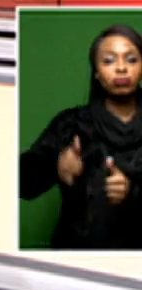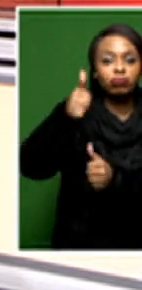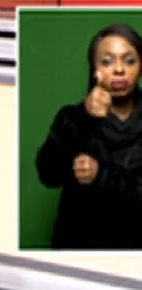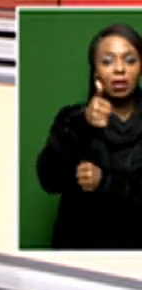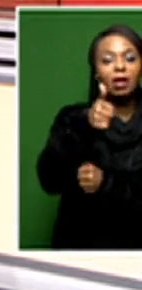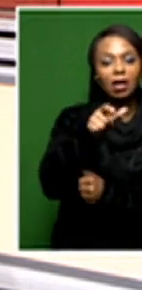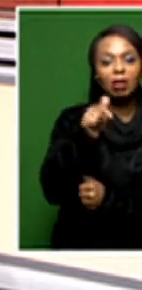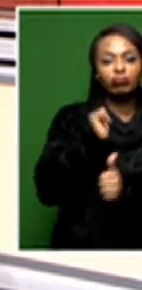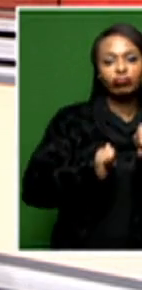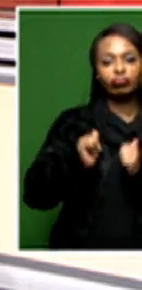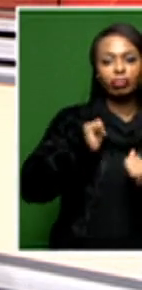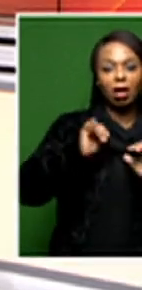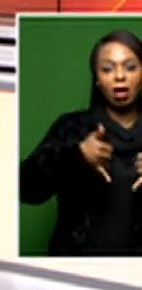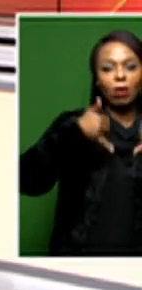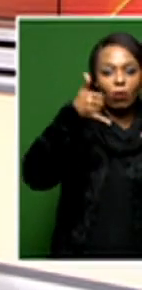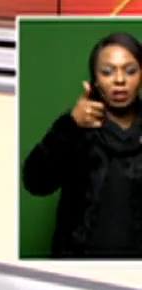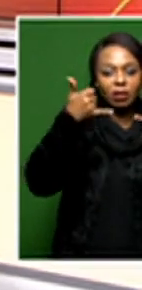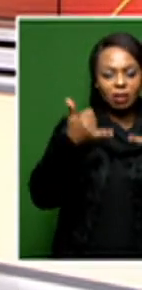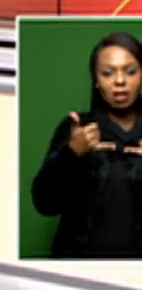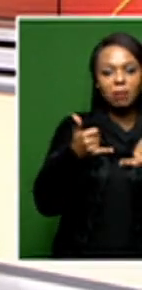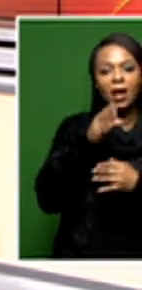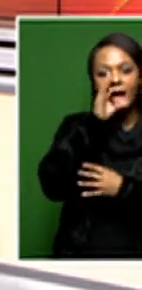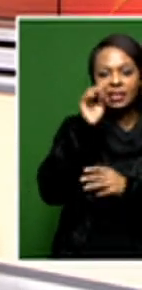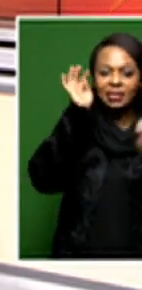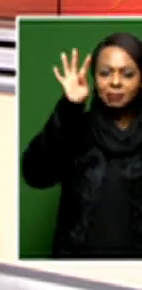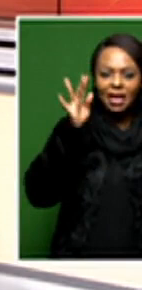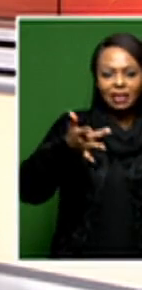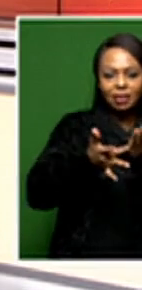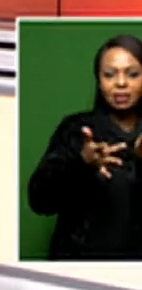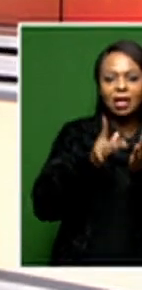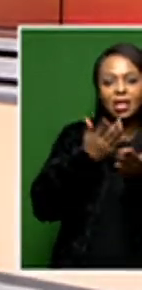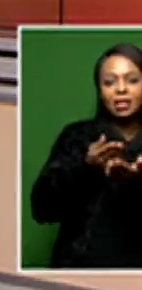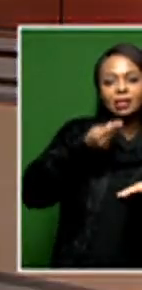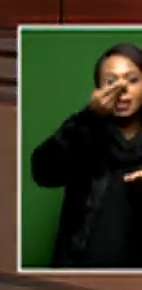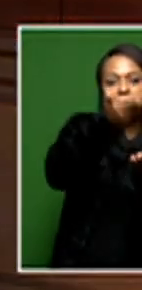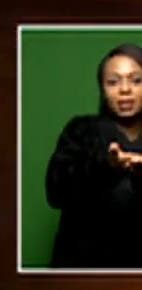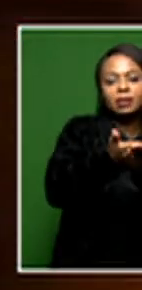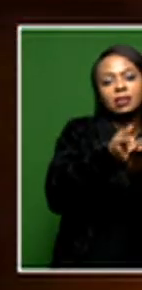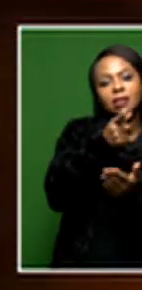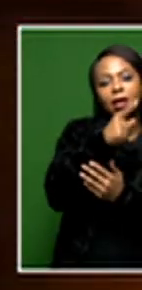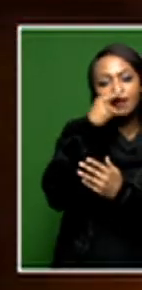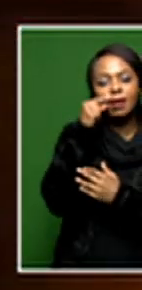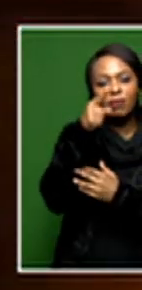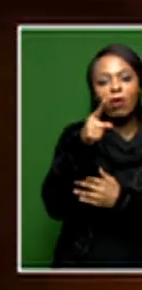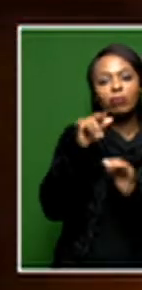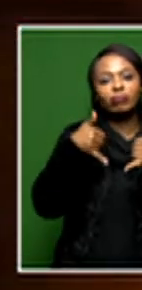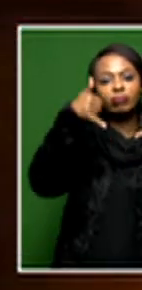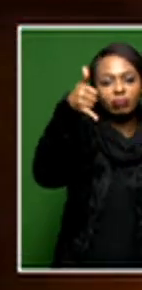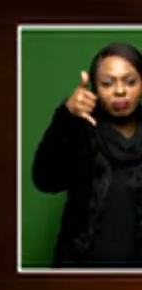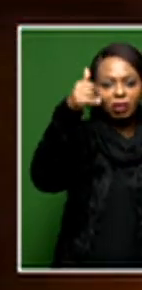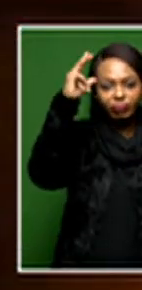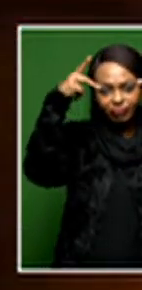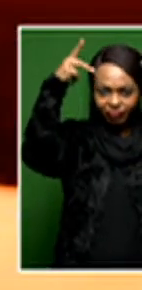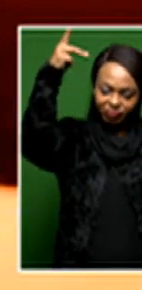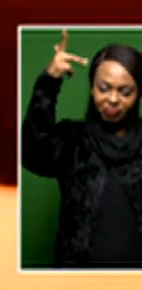All creatives, technical and actors to submit entries for this year's award ceremony, which will be taking place on the 2nd of October this year. This will